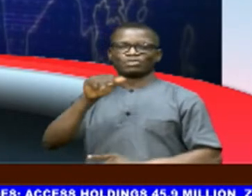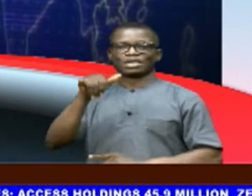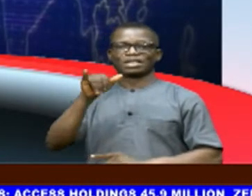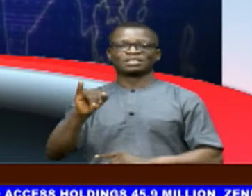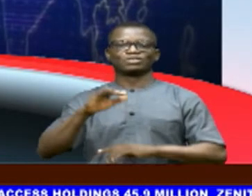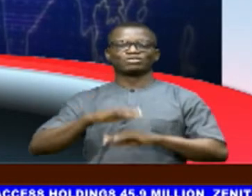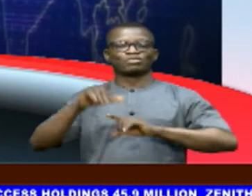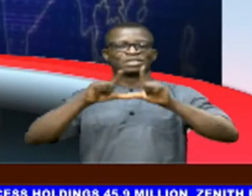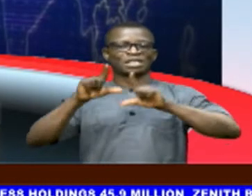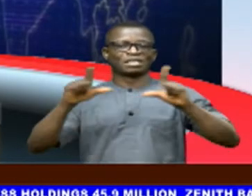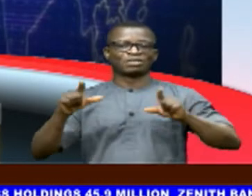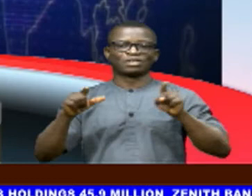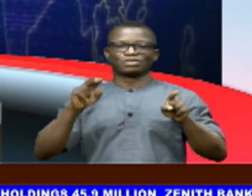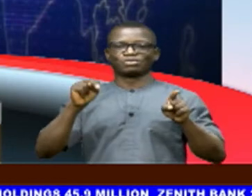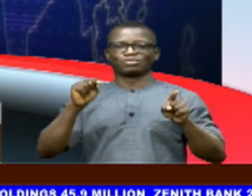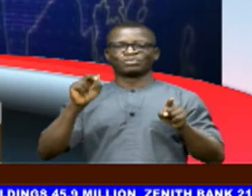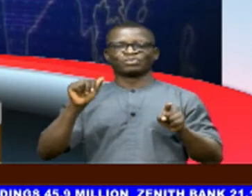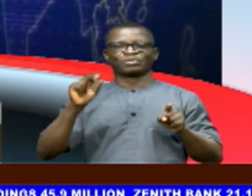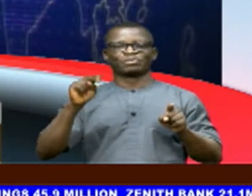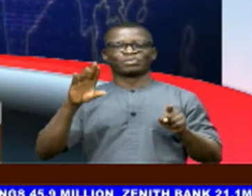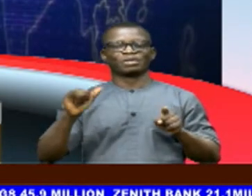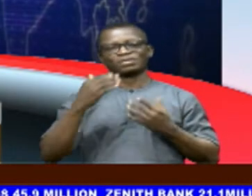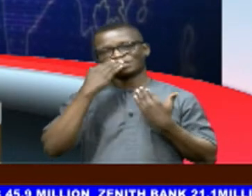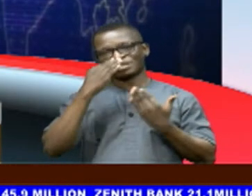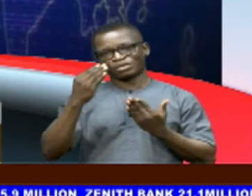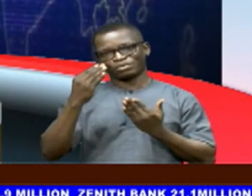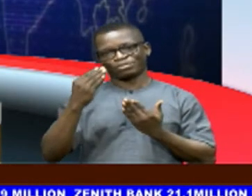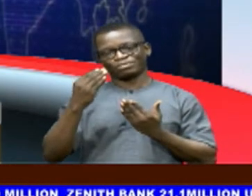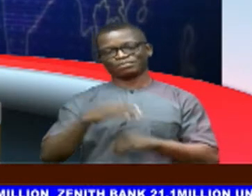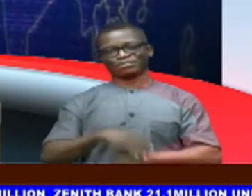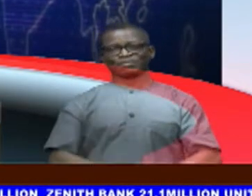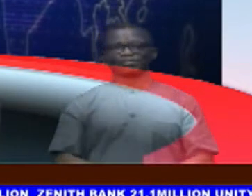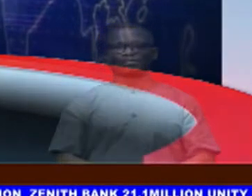sign language, this is Nancy Godiangunihu, thanking you for watching.